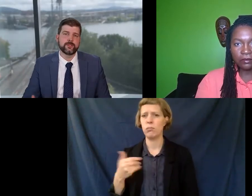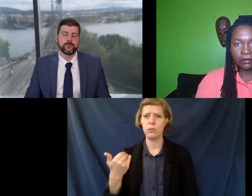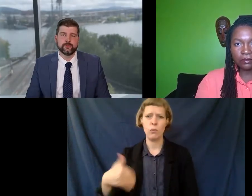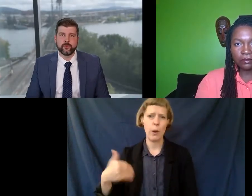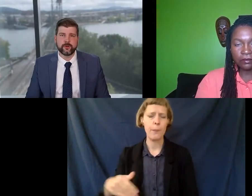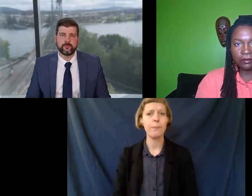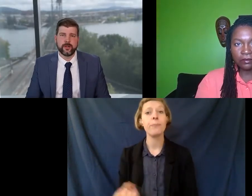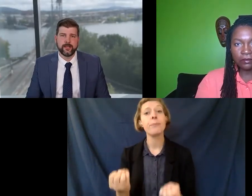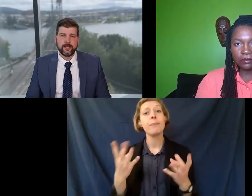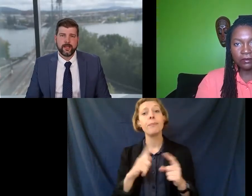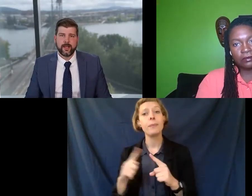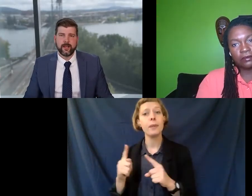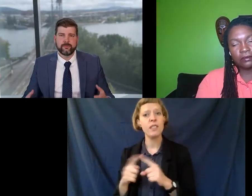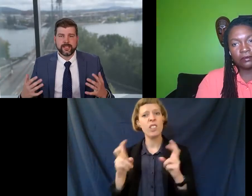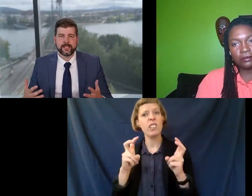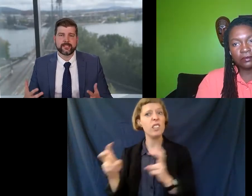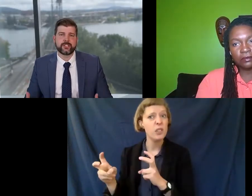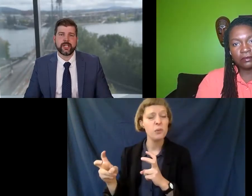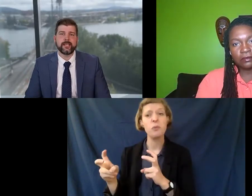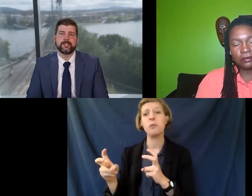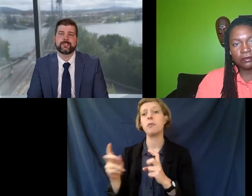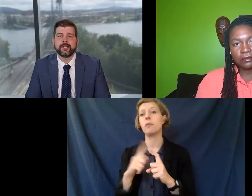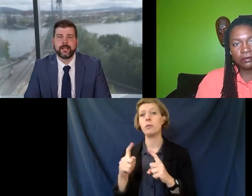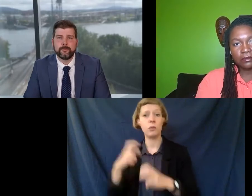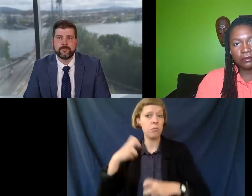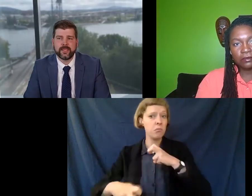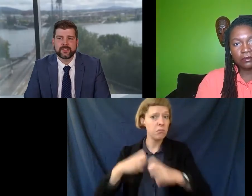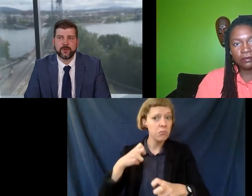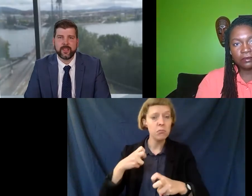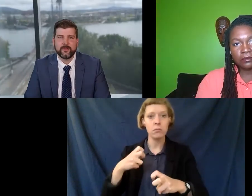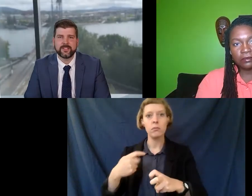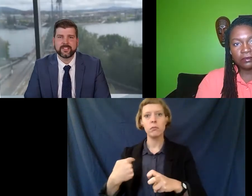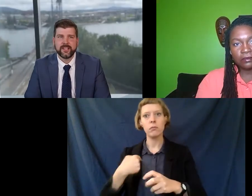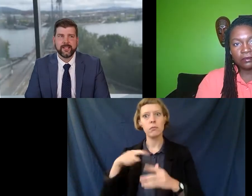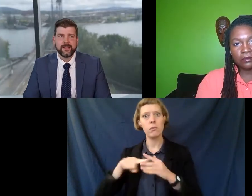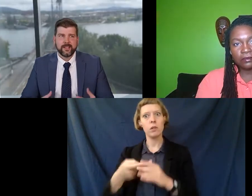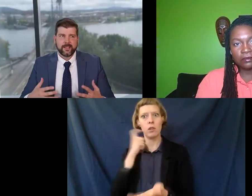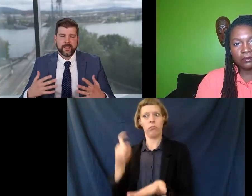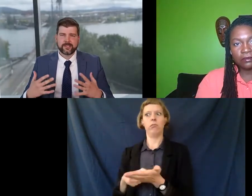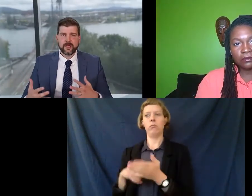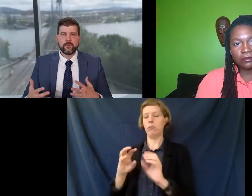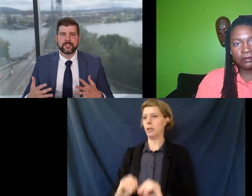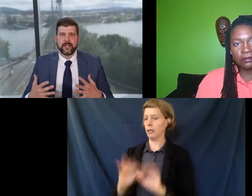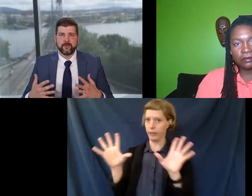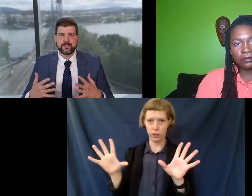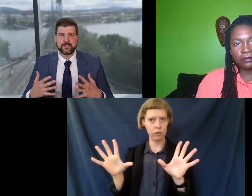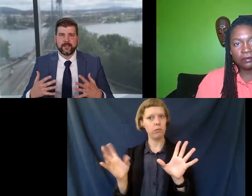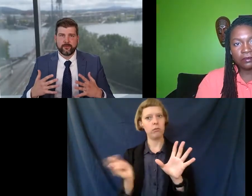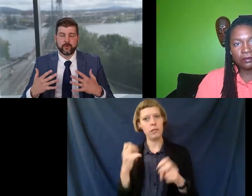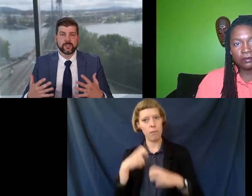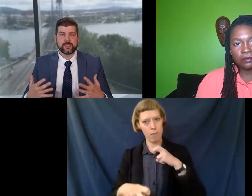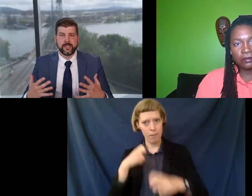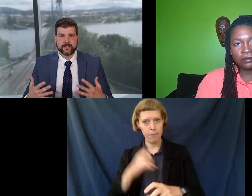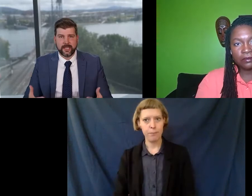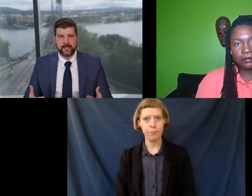brought to the forefront of needing to change. And so it was, in some ways, it was,